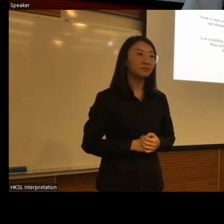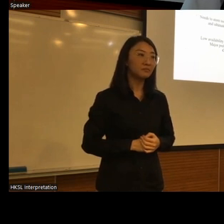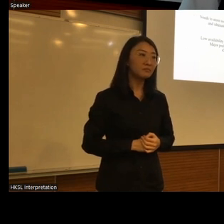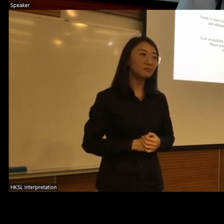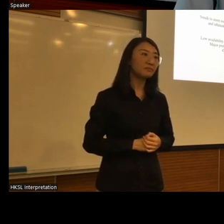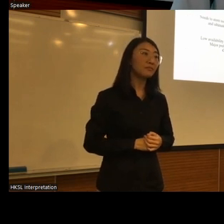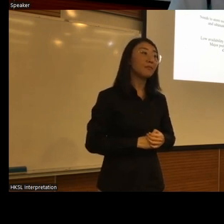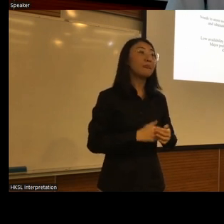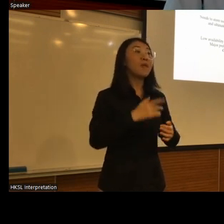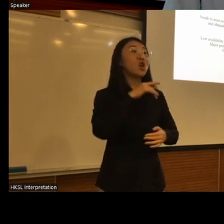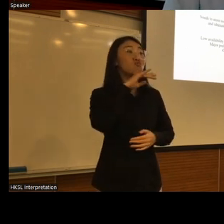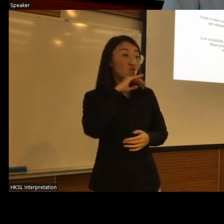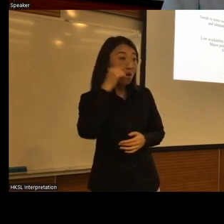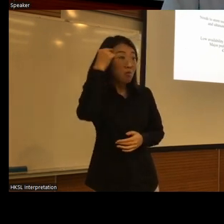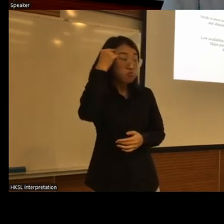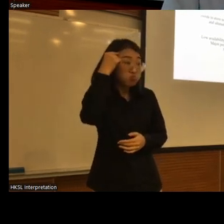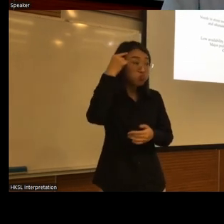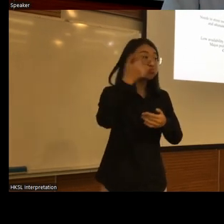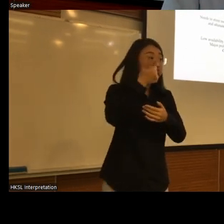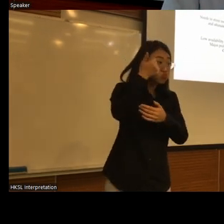If availability is low,